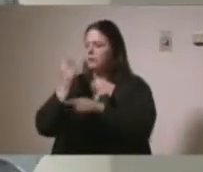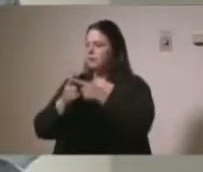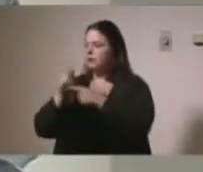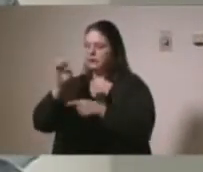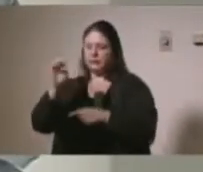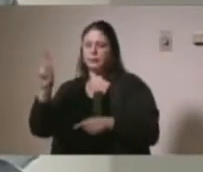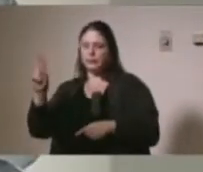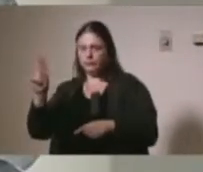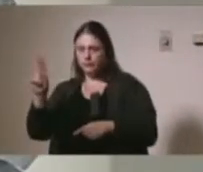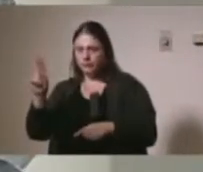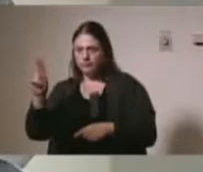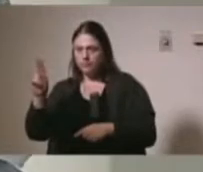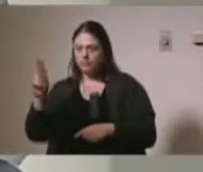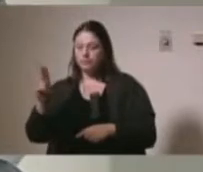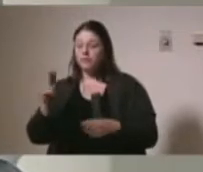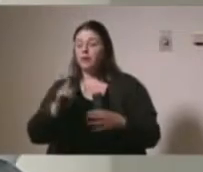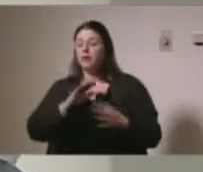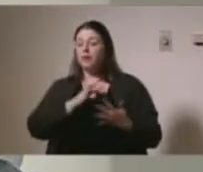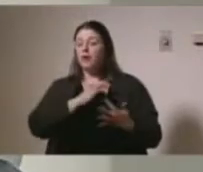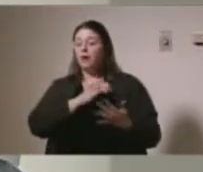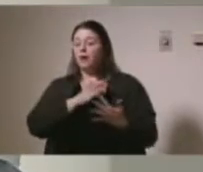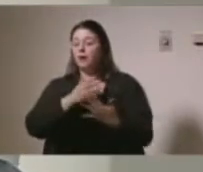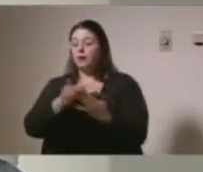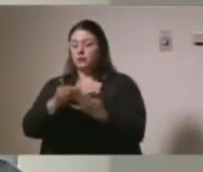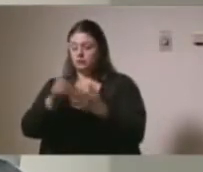in 2011,